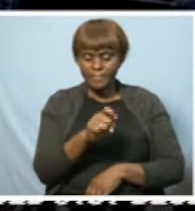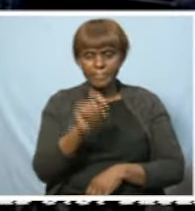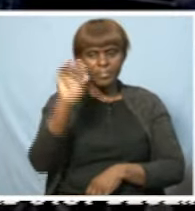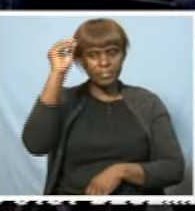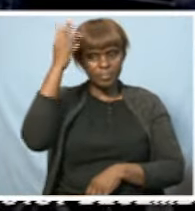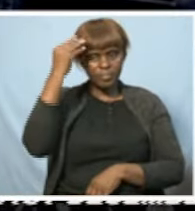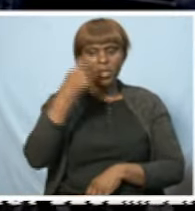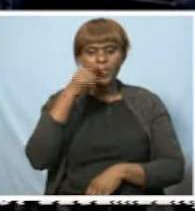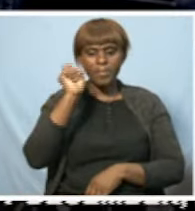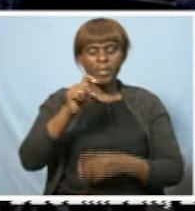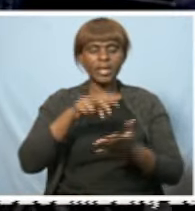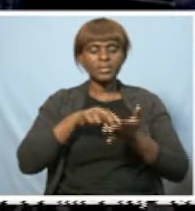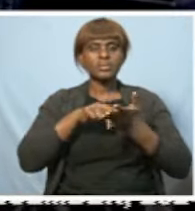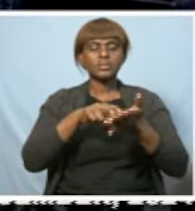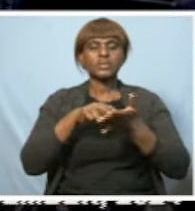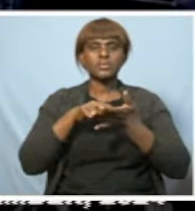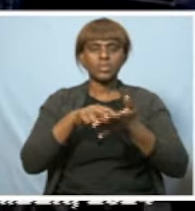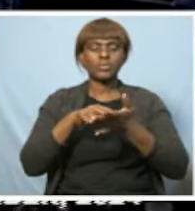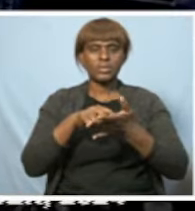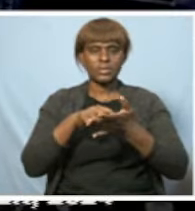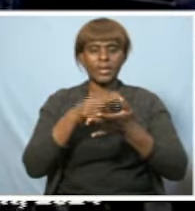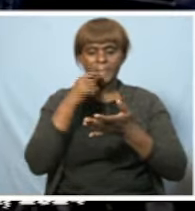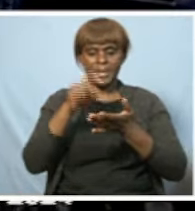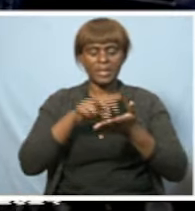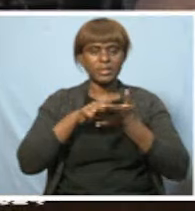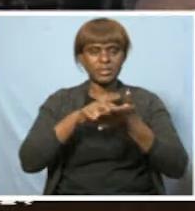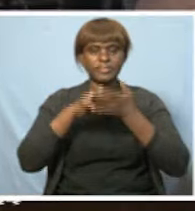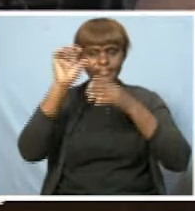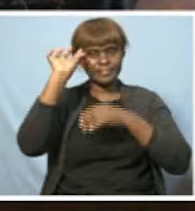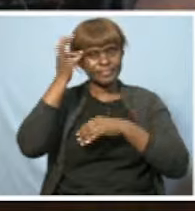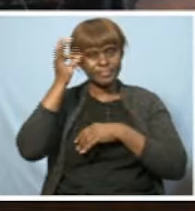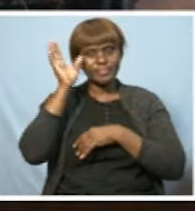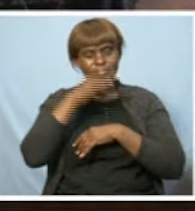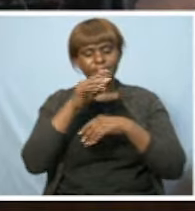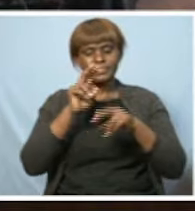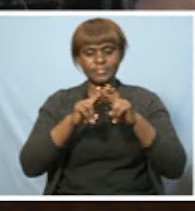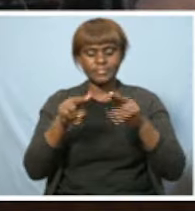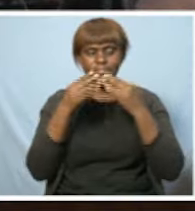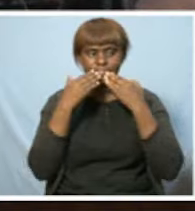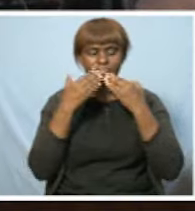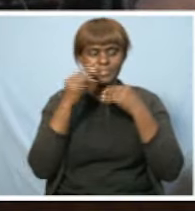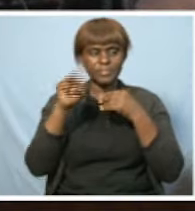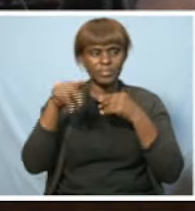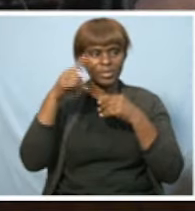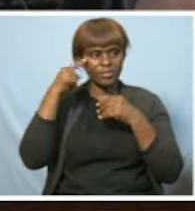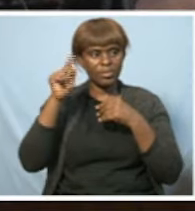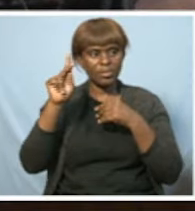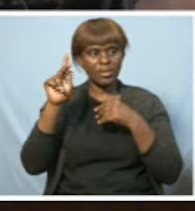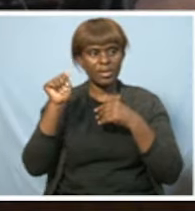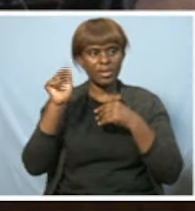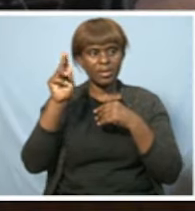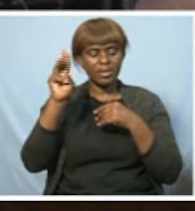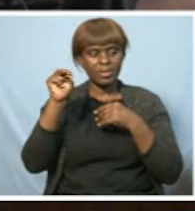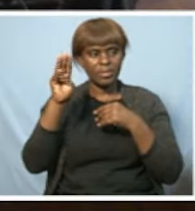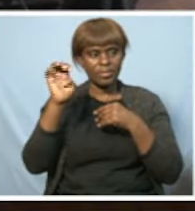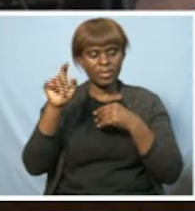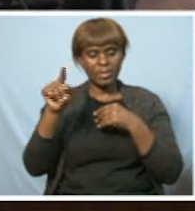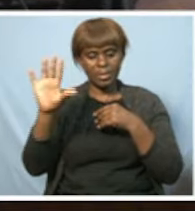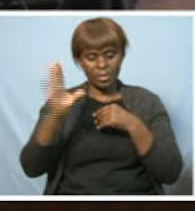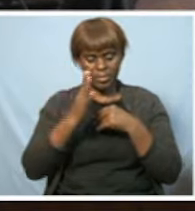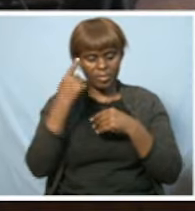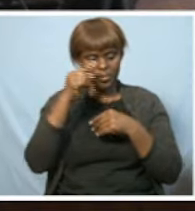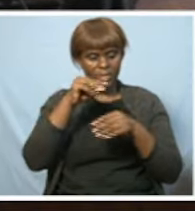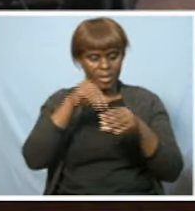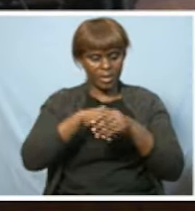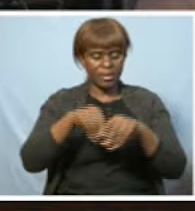must transport. The advice is yes. well noted. Noted, Chair, thank you. Yes, MP for Kaumbwe. I'll be coming back to the issue of the internal